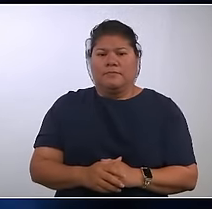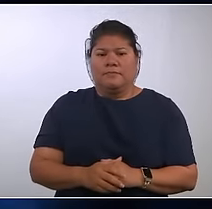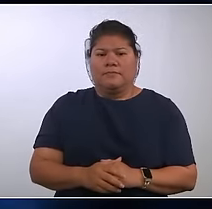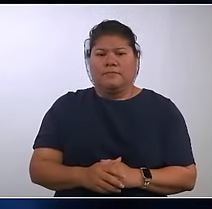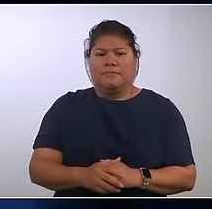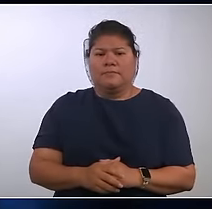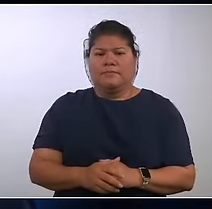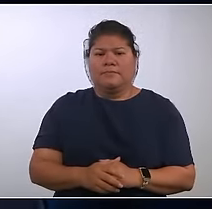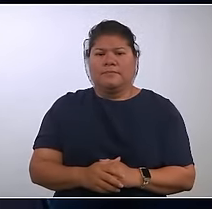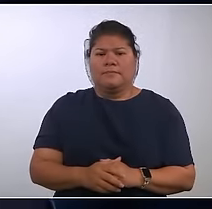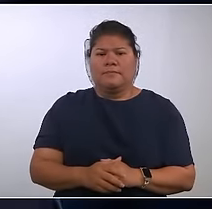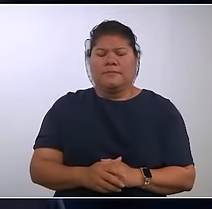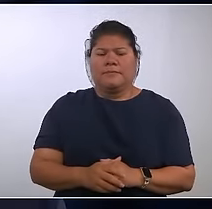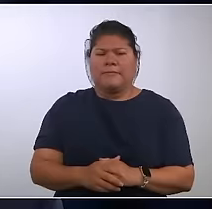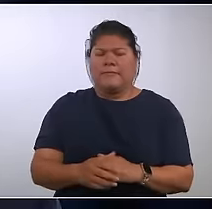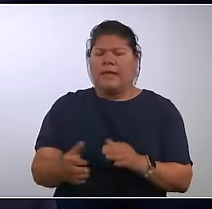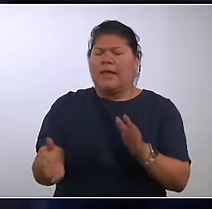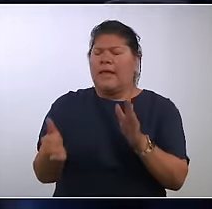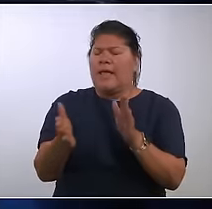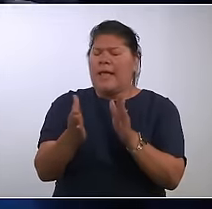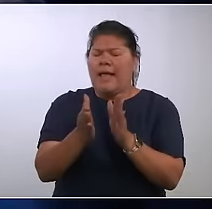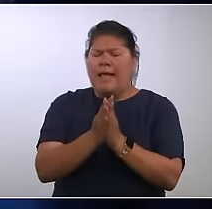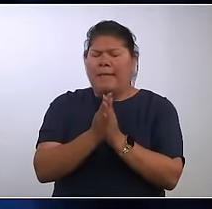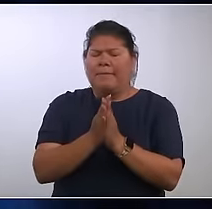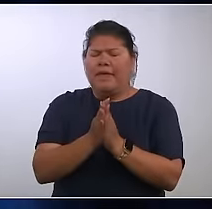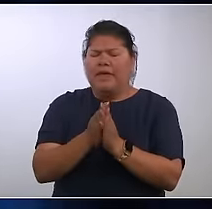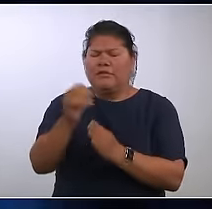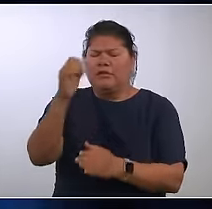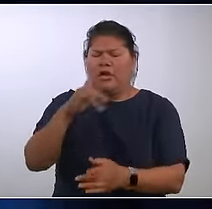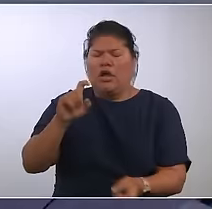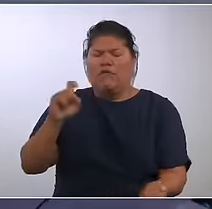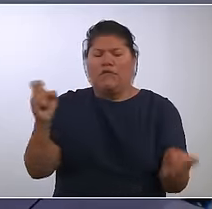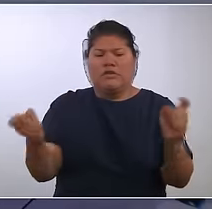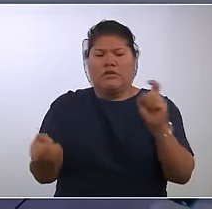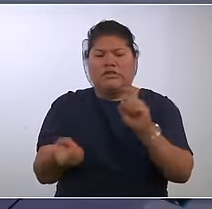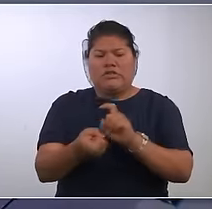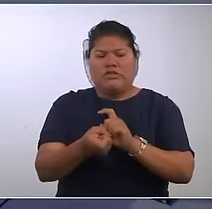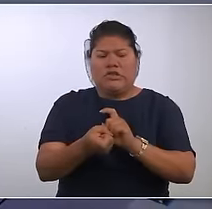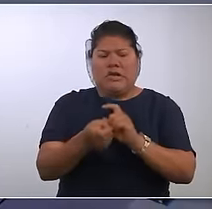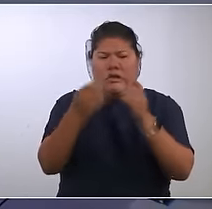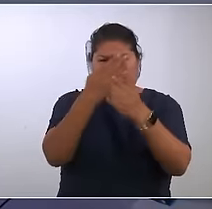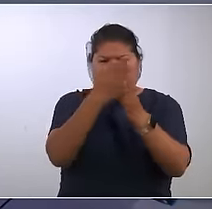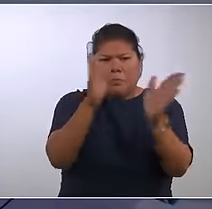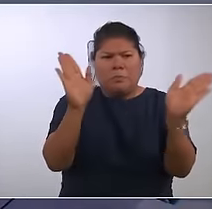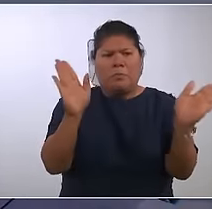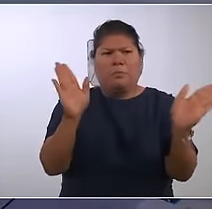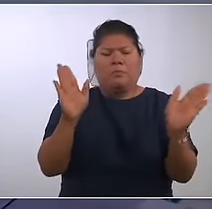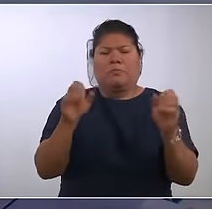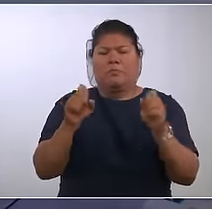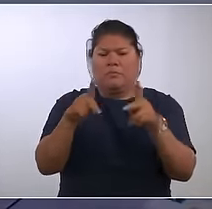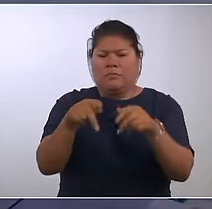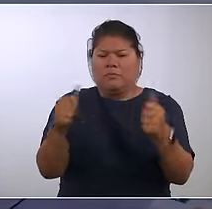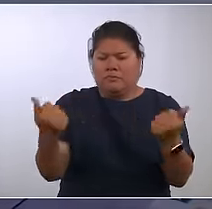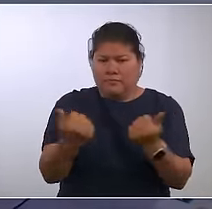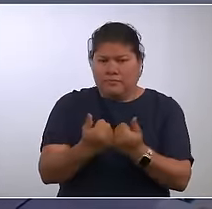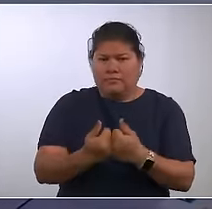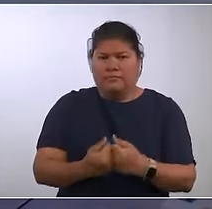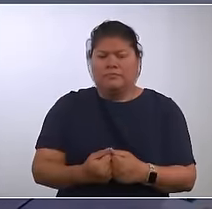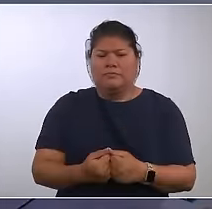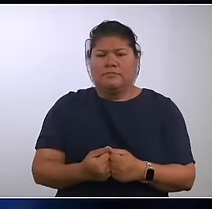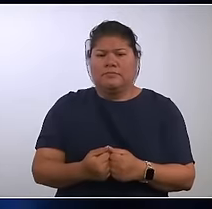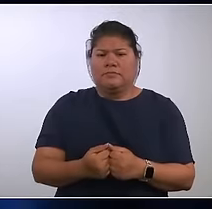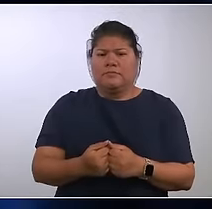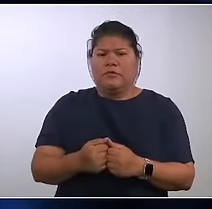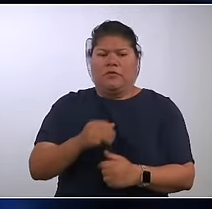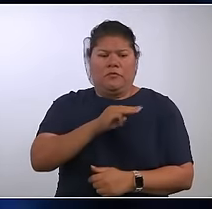Estoy pidiéndole a Dios por un cambio general en la Asamblea Apostólica. I'm asking the Lord for a general change in the Apostolic Assembly. Entre